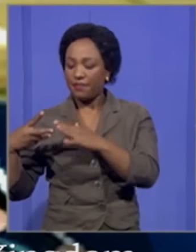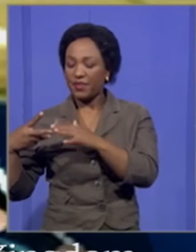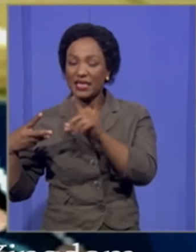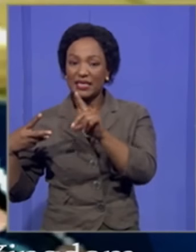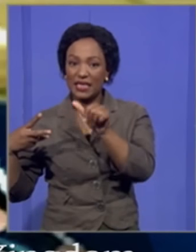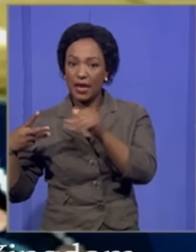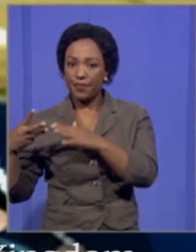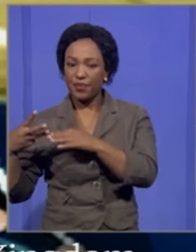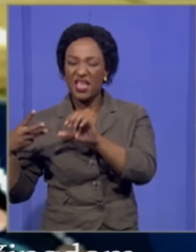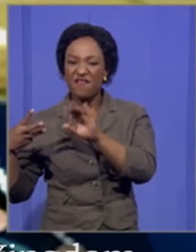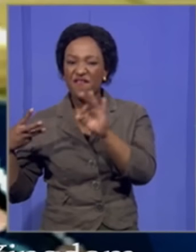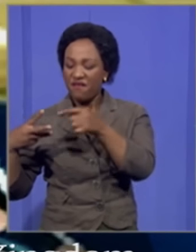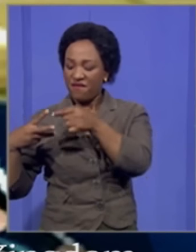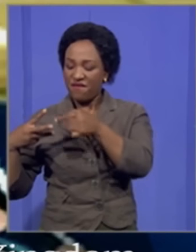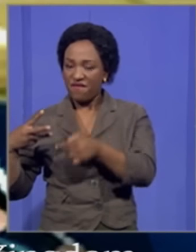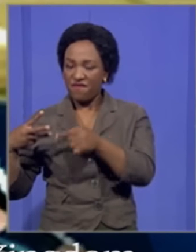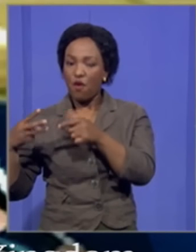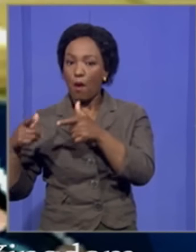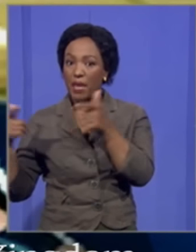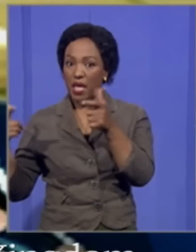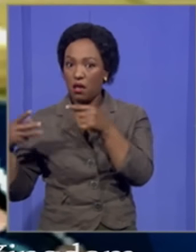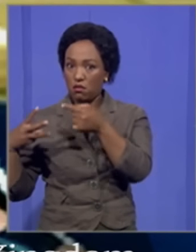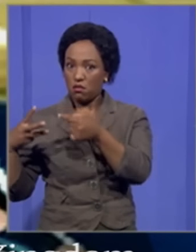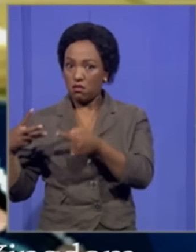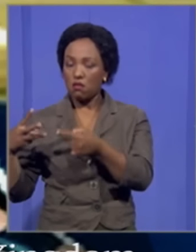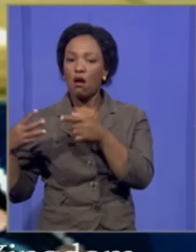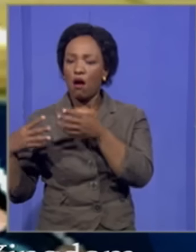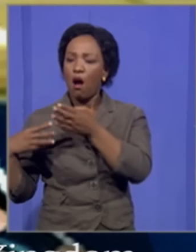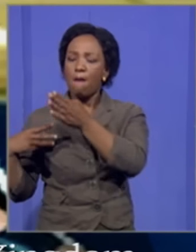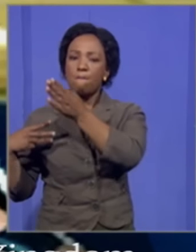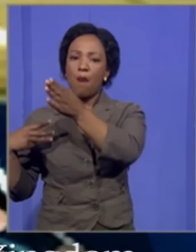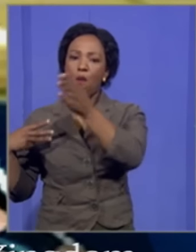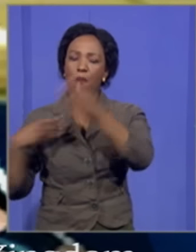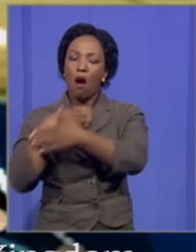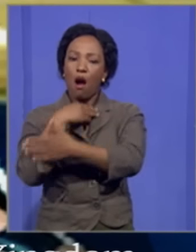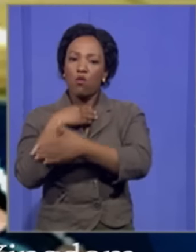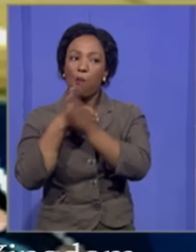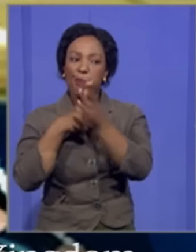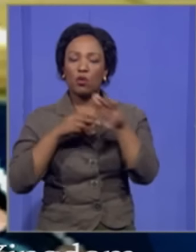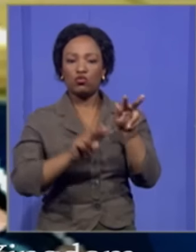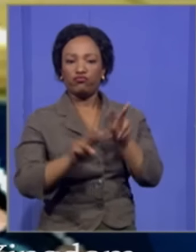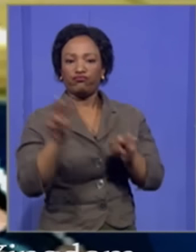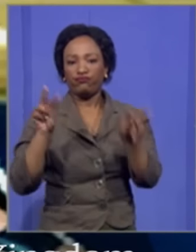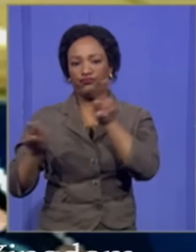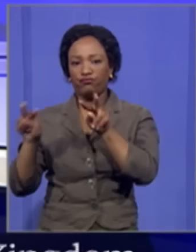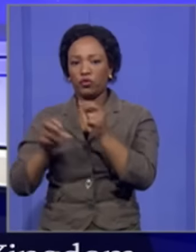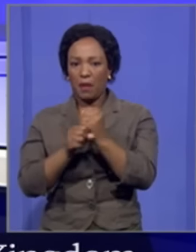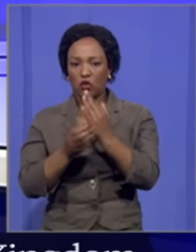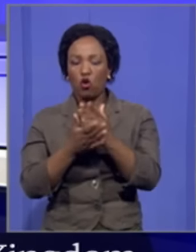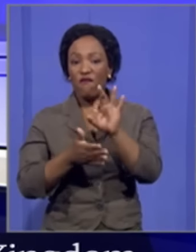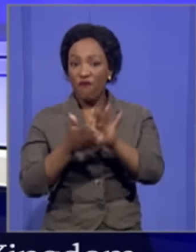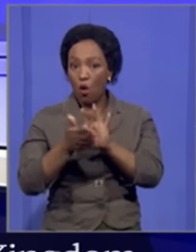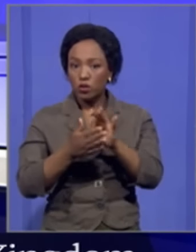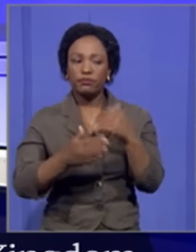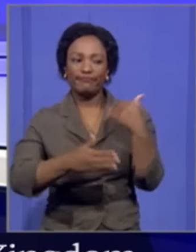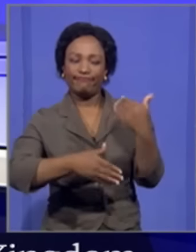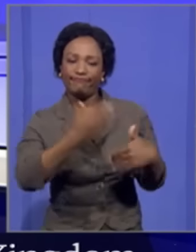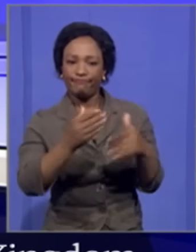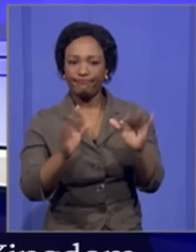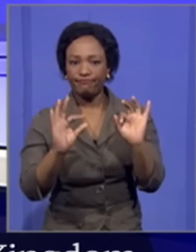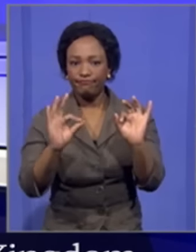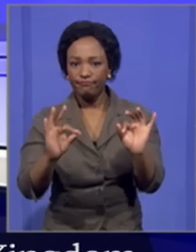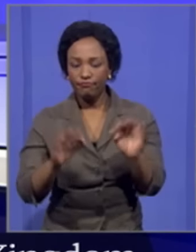EFF moo le moo ho ba le hona hore ba be le boemedi batho ba lekotseng dikgetho. Gomme ge re lebeletse